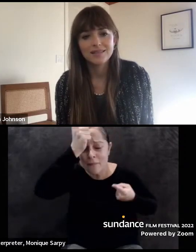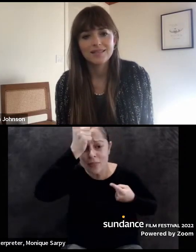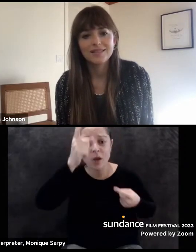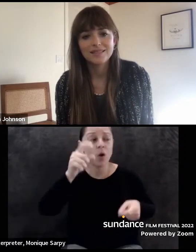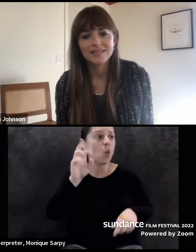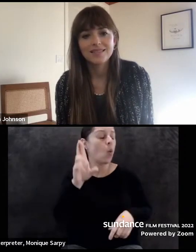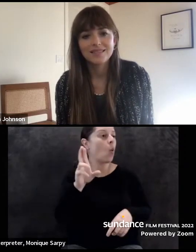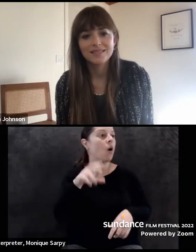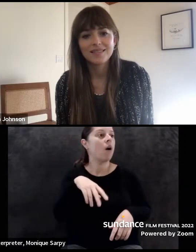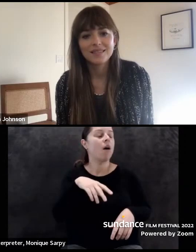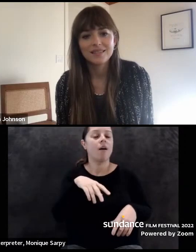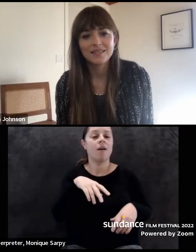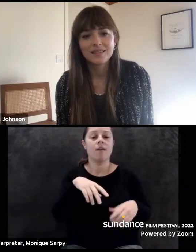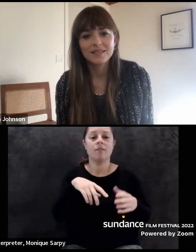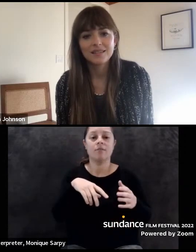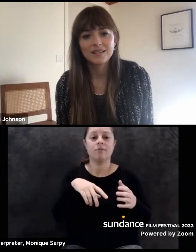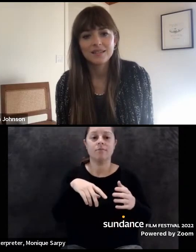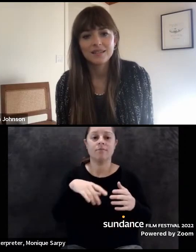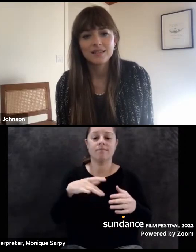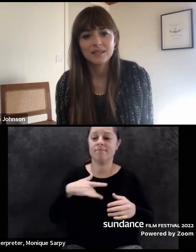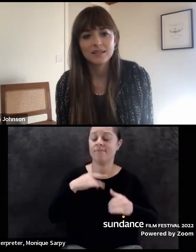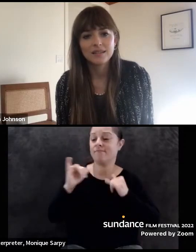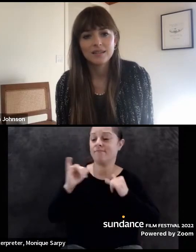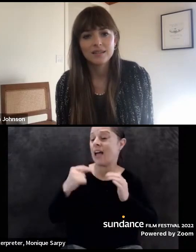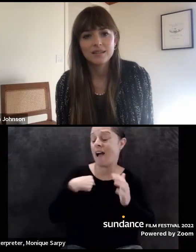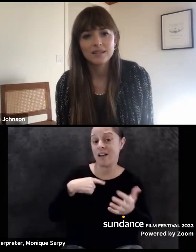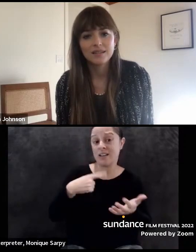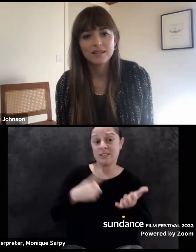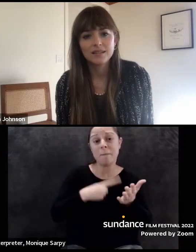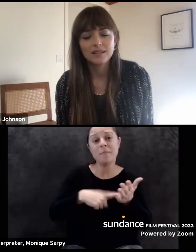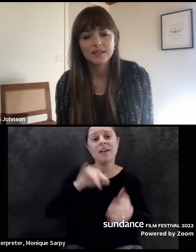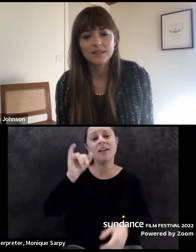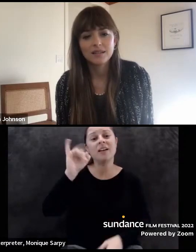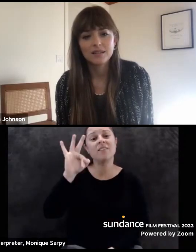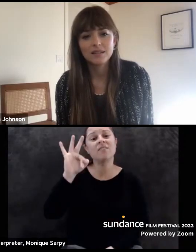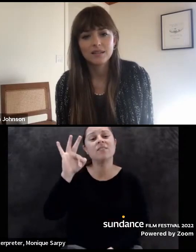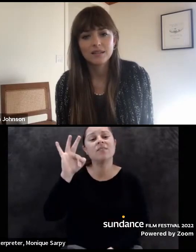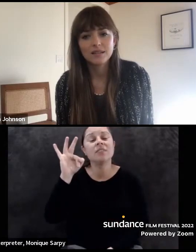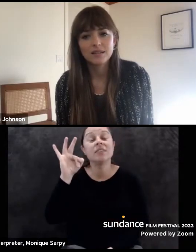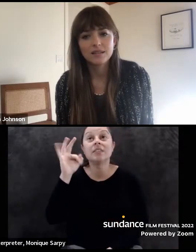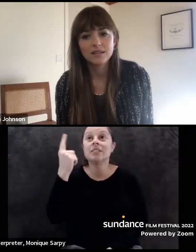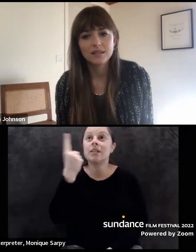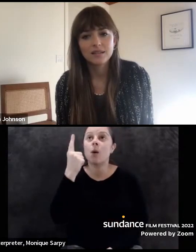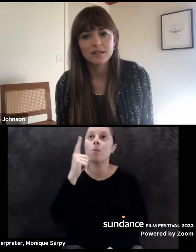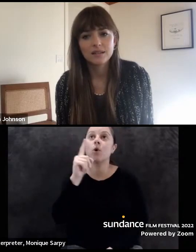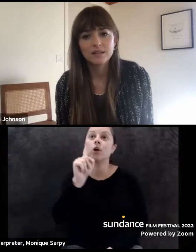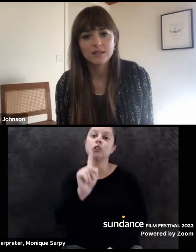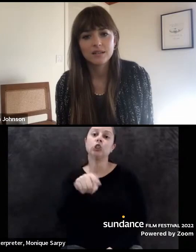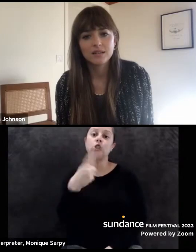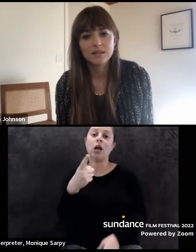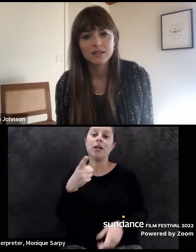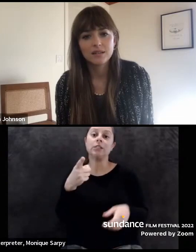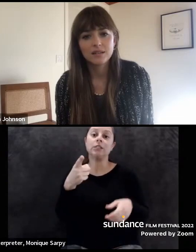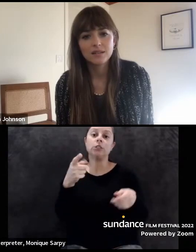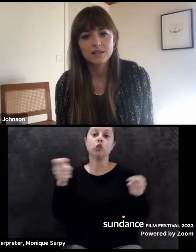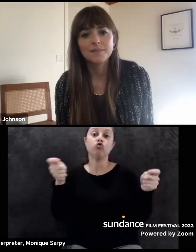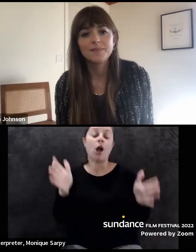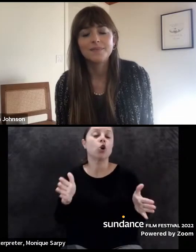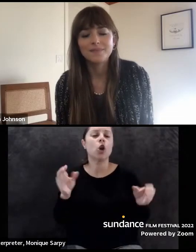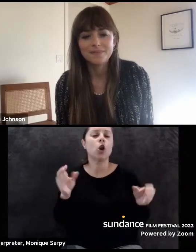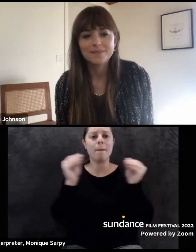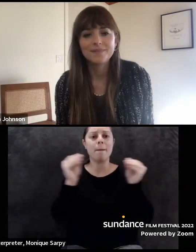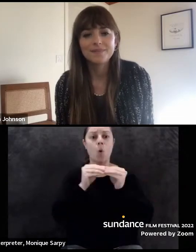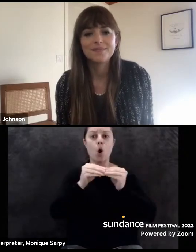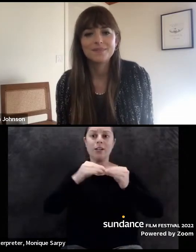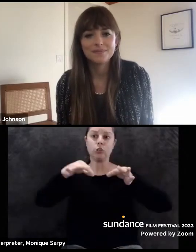more, I find that sometimes when somebody is just a director, they're more descriptive with their words. And